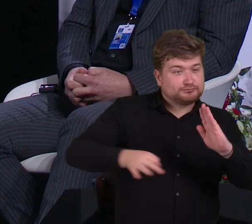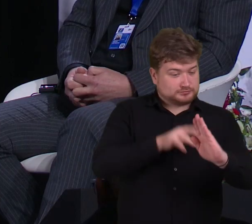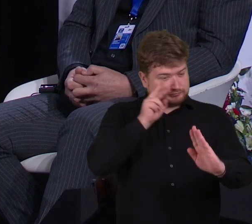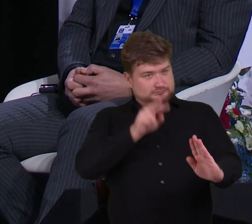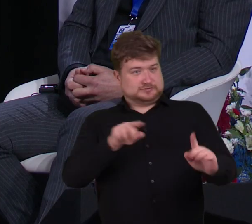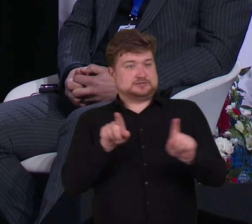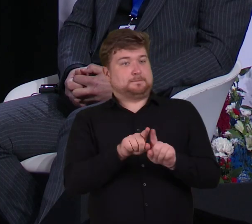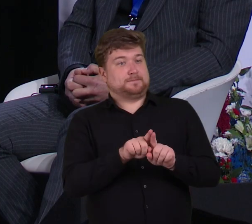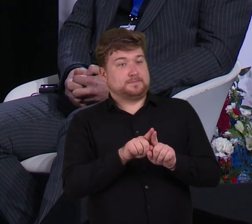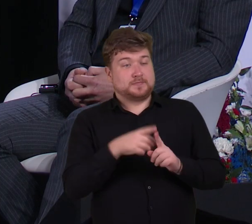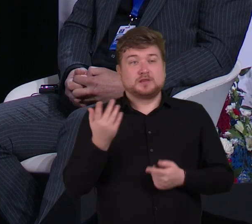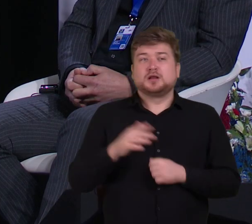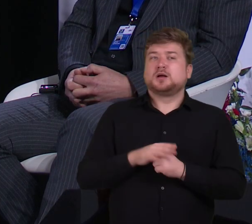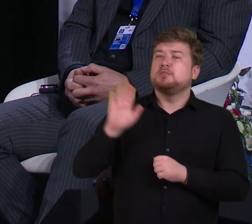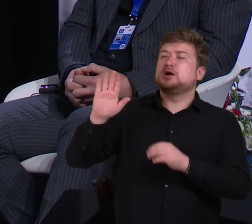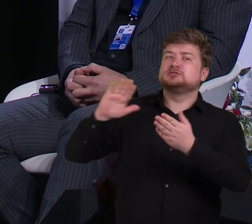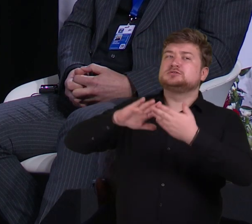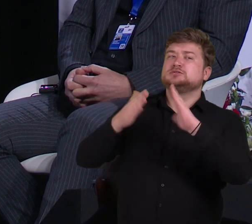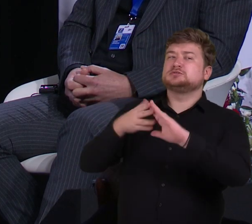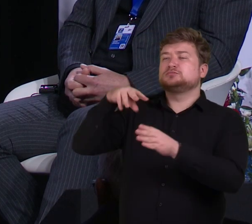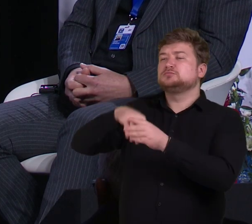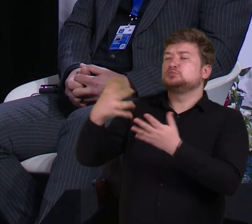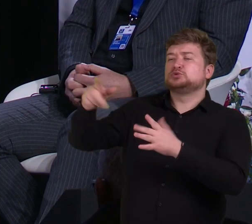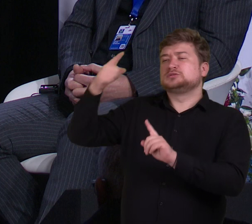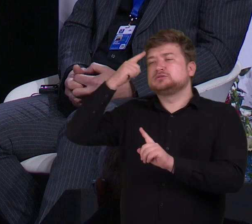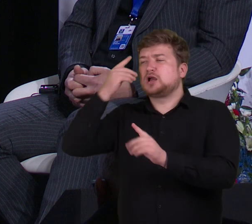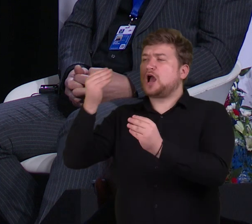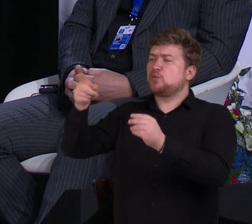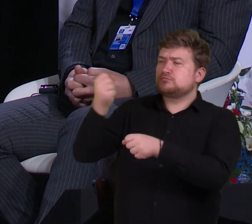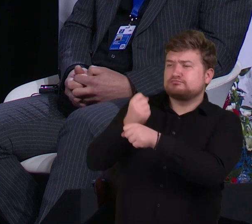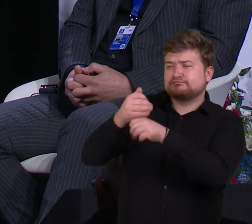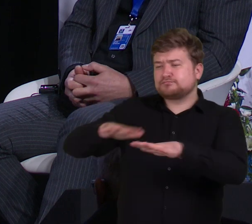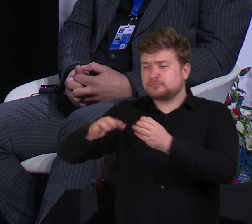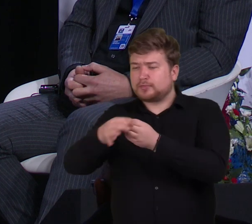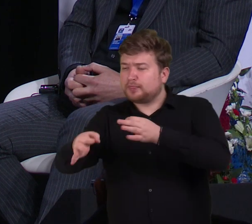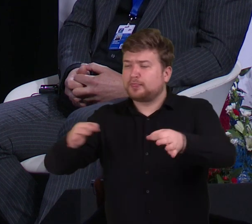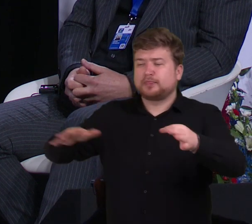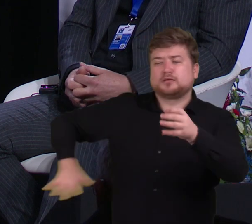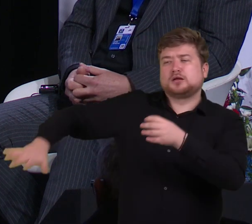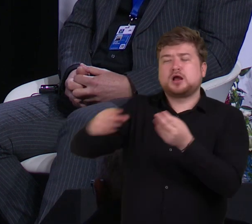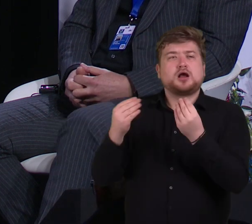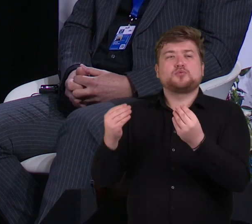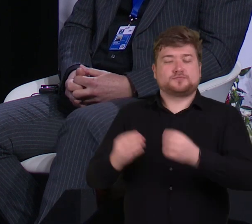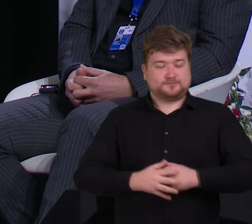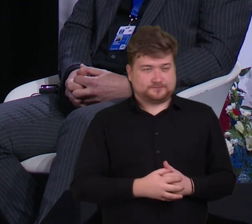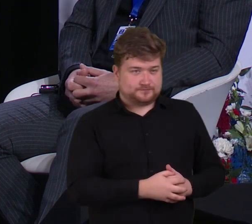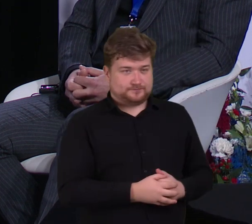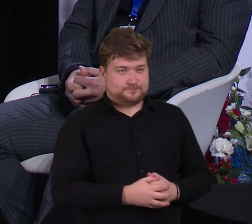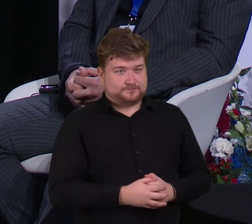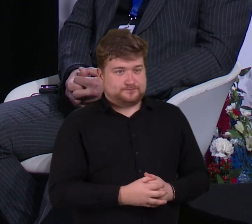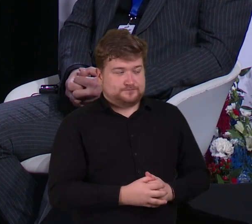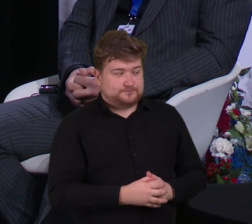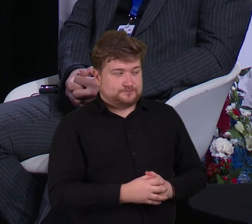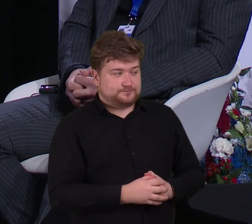this supra-local, let's say. Stuttgart is quite far